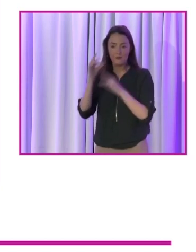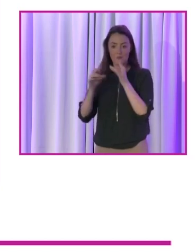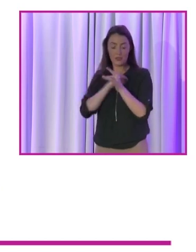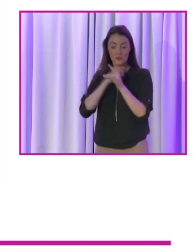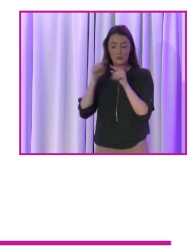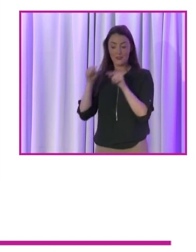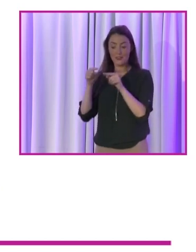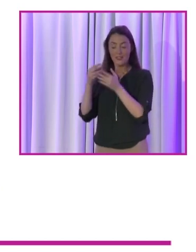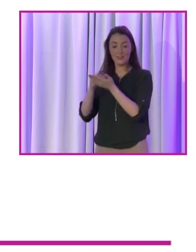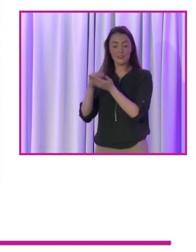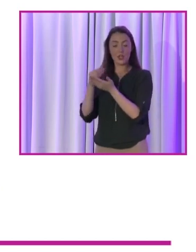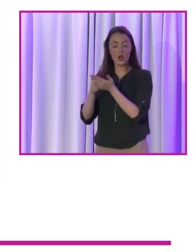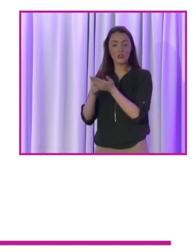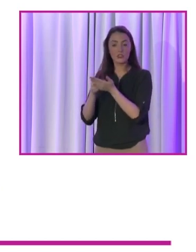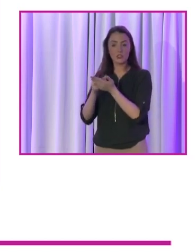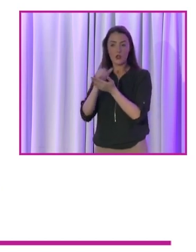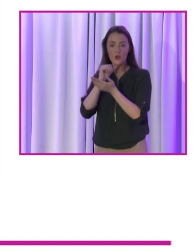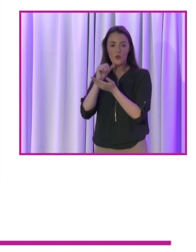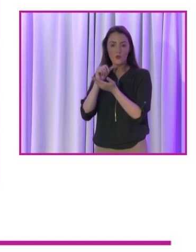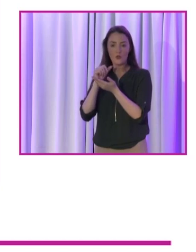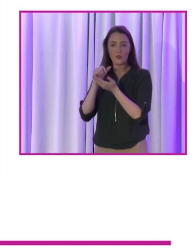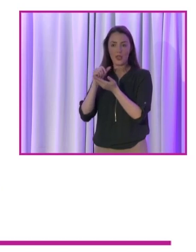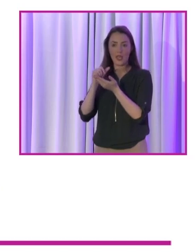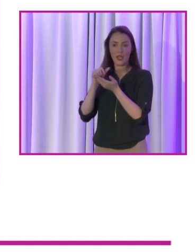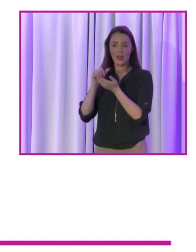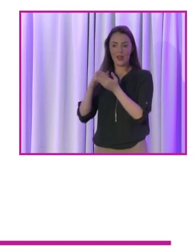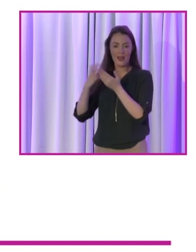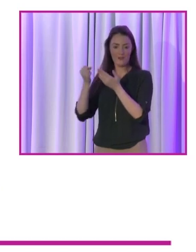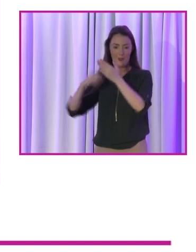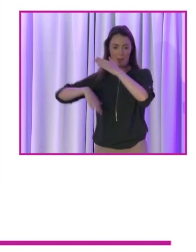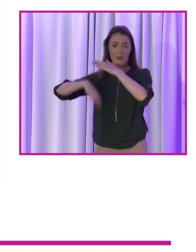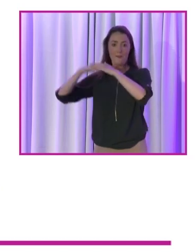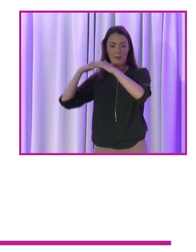costs didn't count towards expenditure limits.